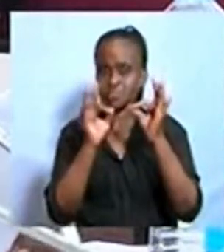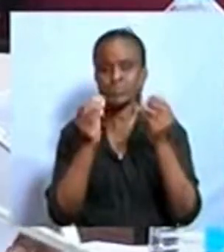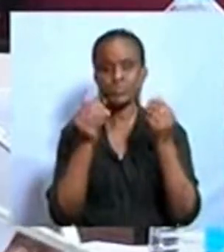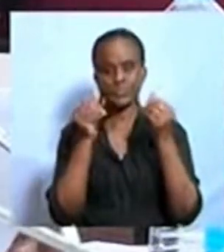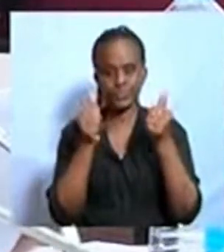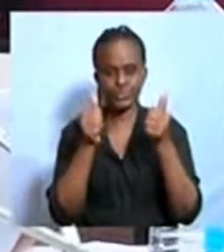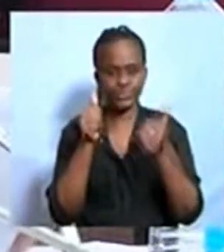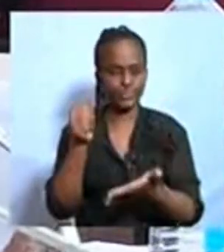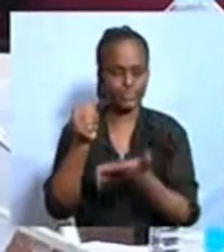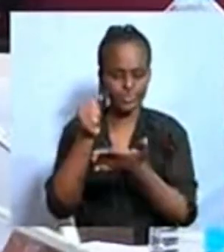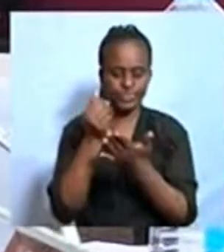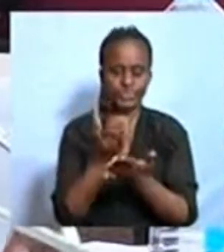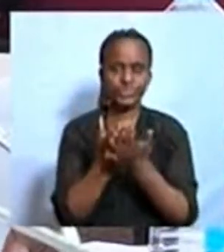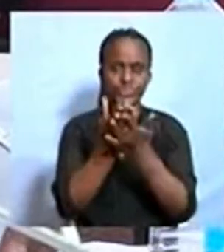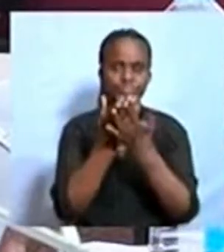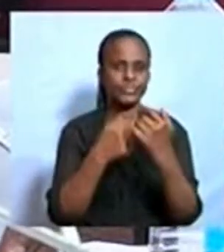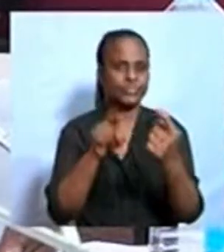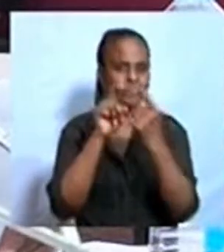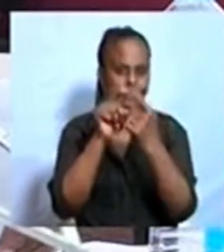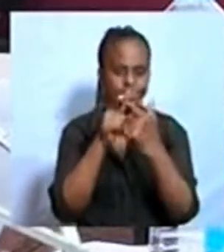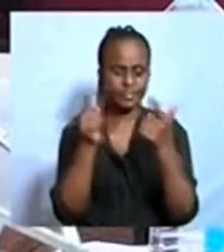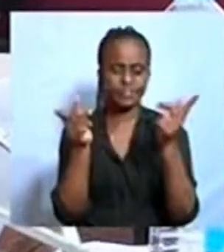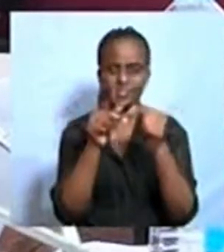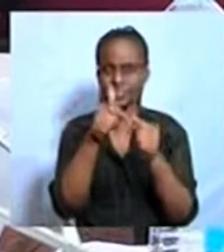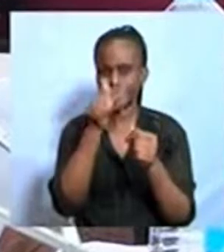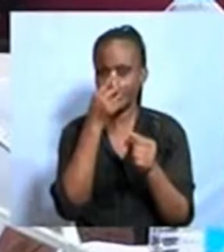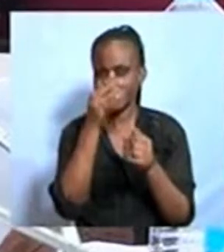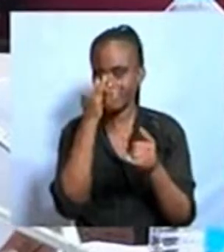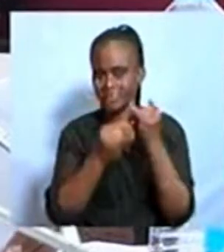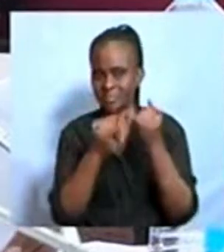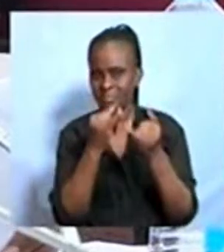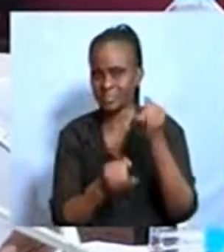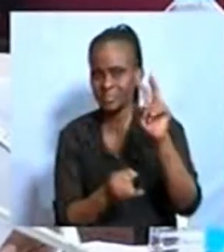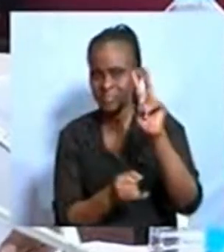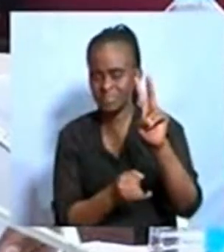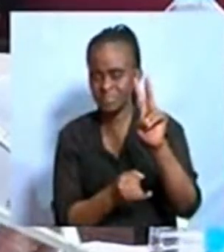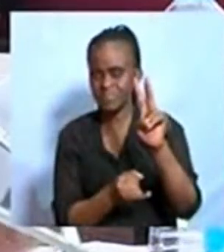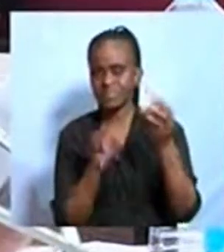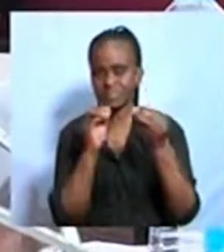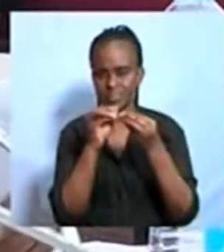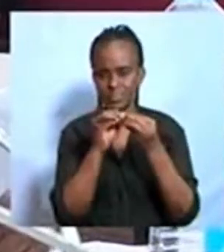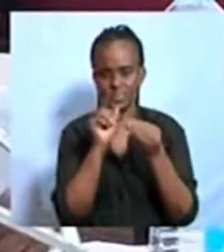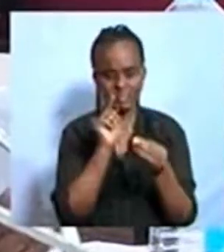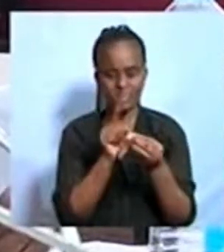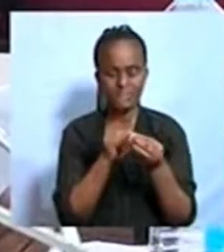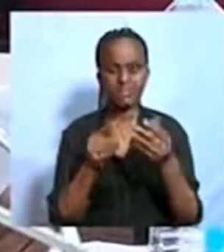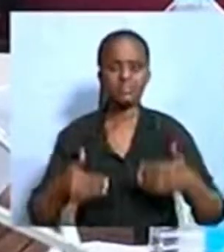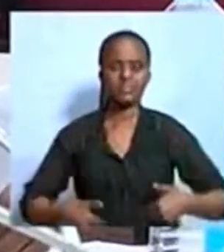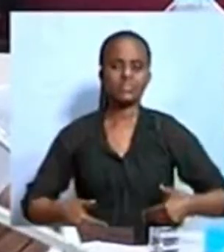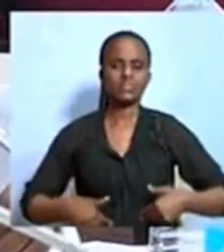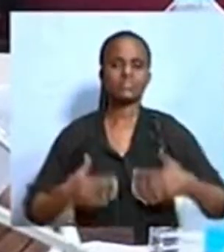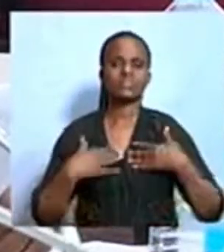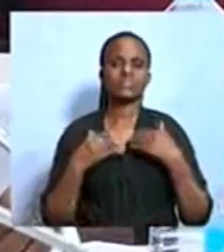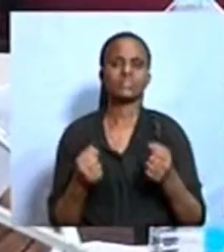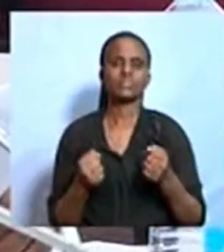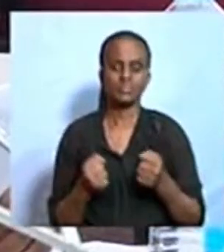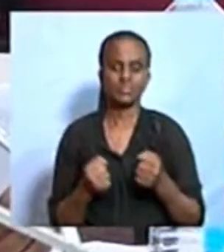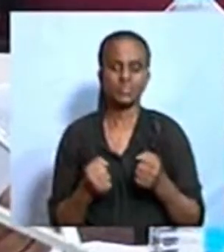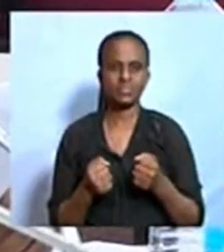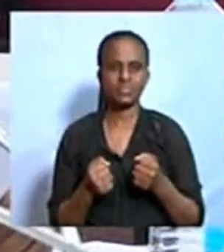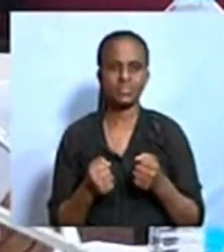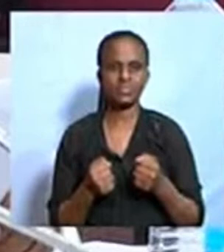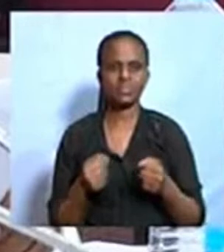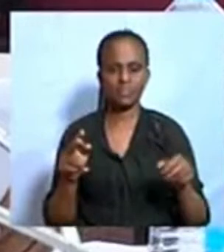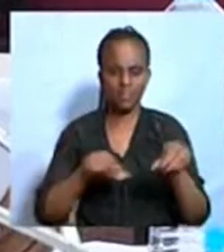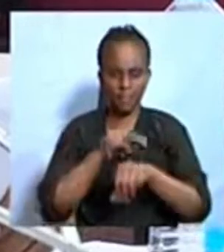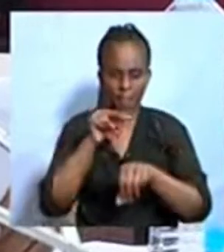budget, however, presents a challenge when we look at the last 2, and particularly this is adolescent health. The